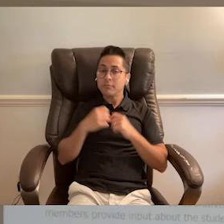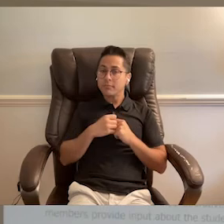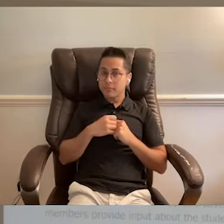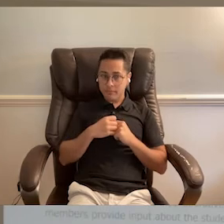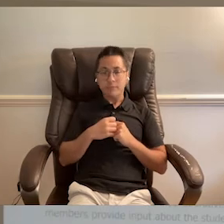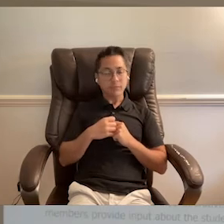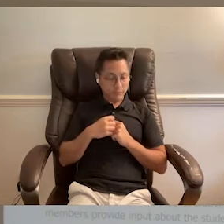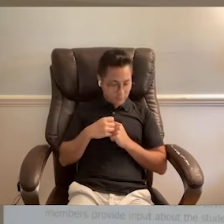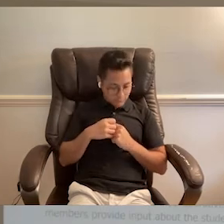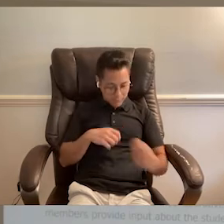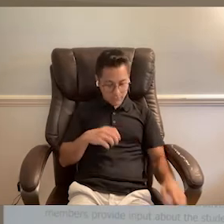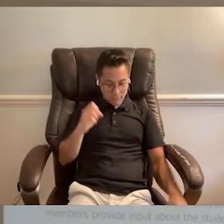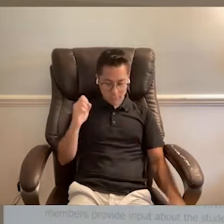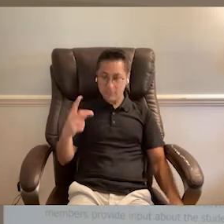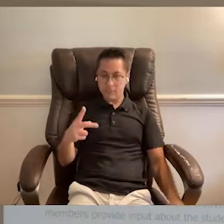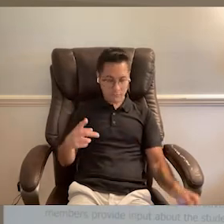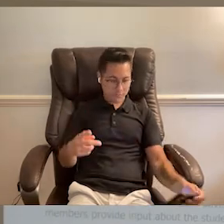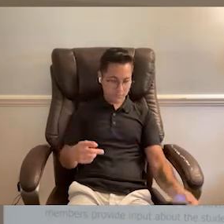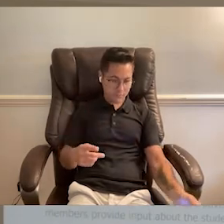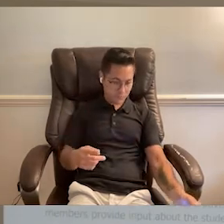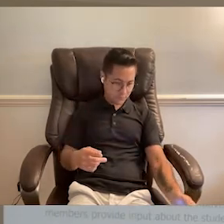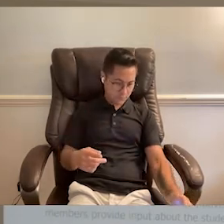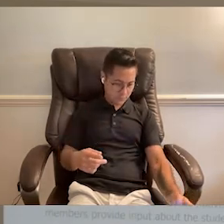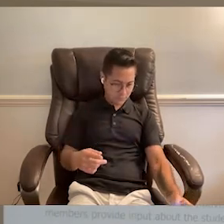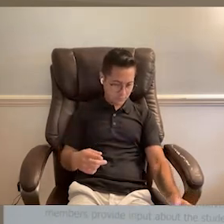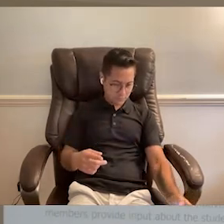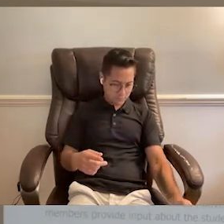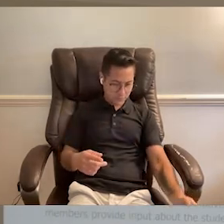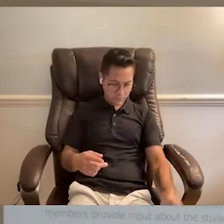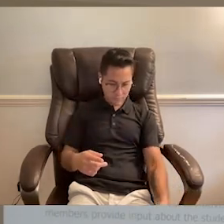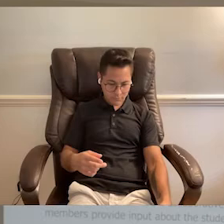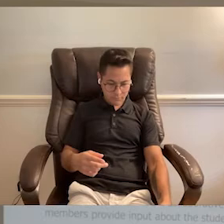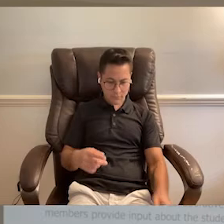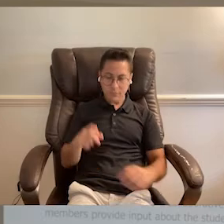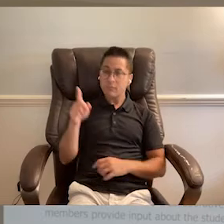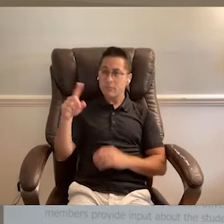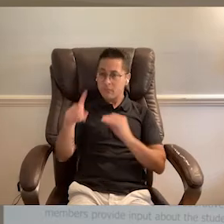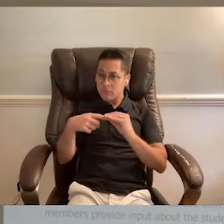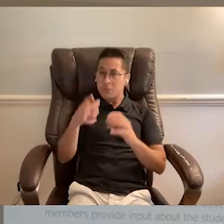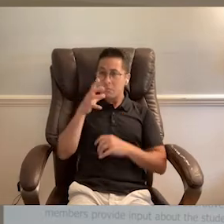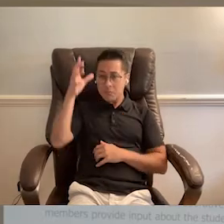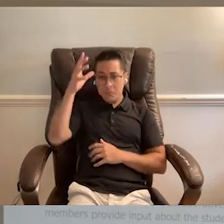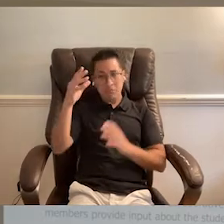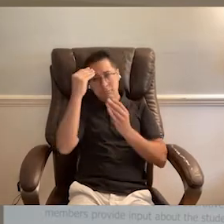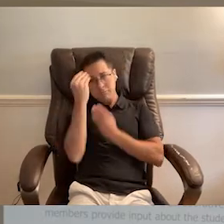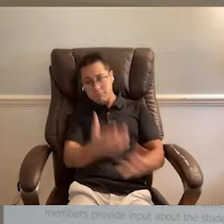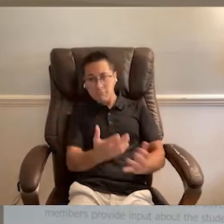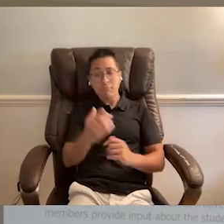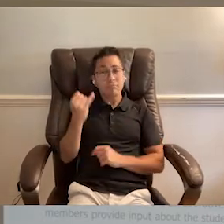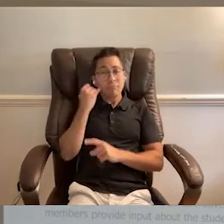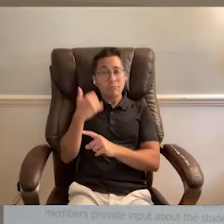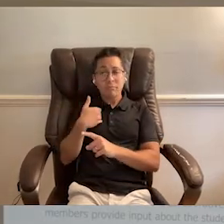Okay. So this is all about parents giving their input. If you have private reports, this is a